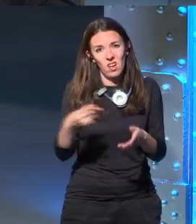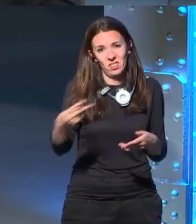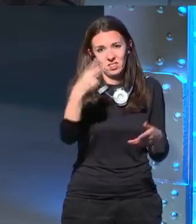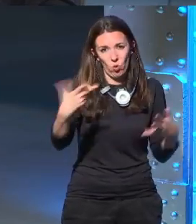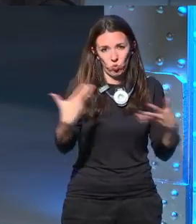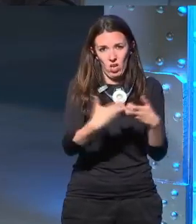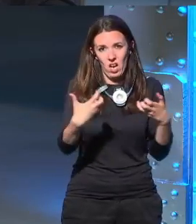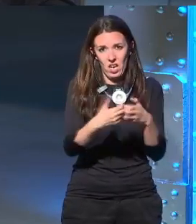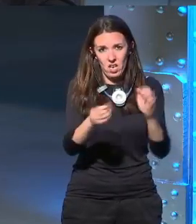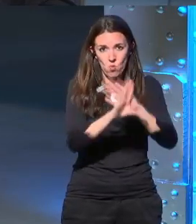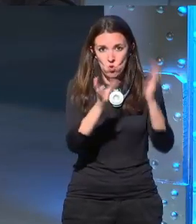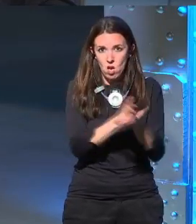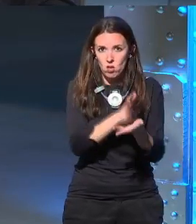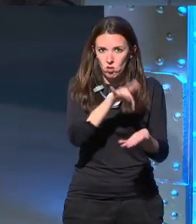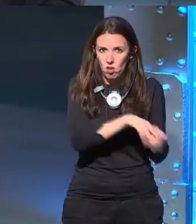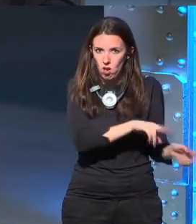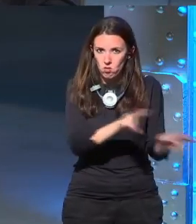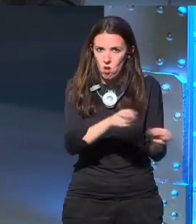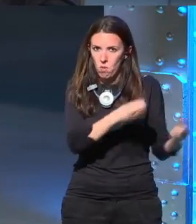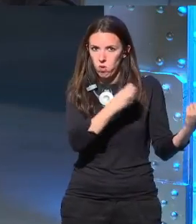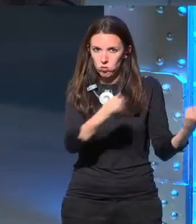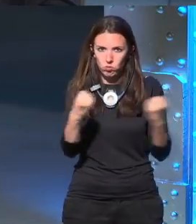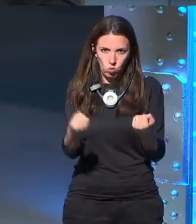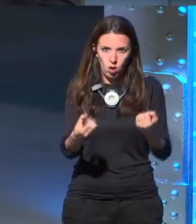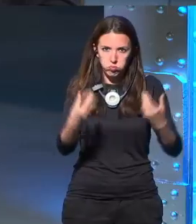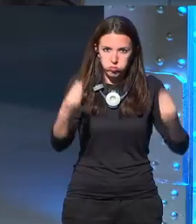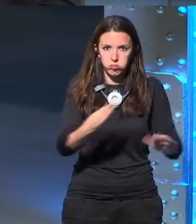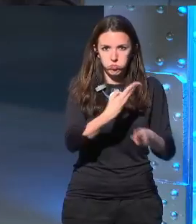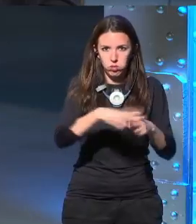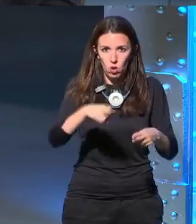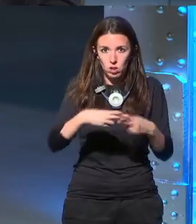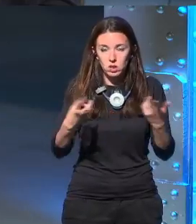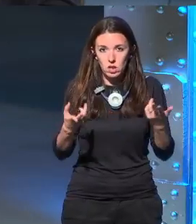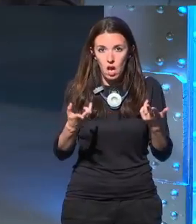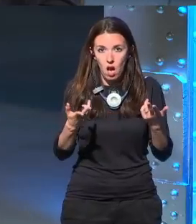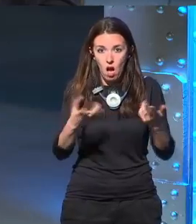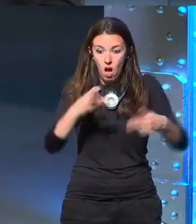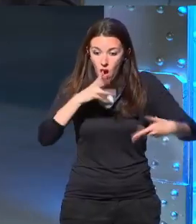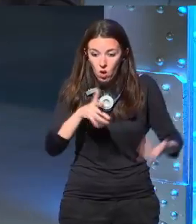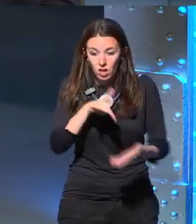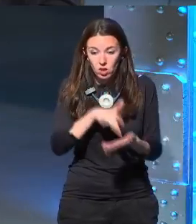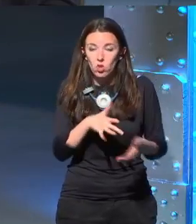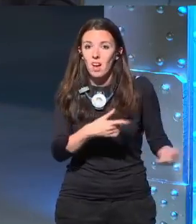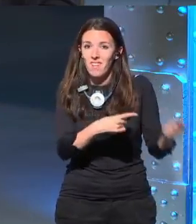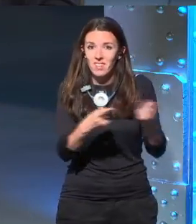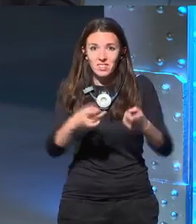at the end of the Second World War, how can we make that a great institutional political innovation?